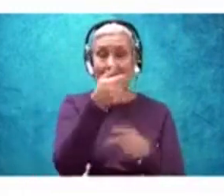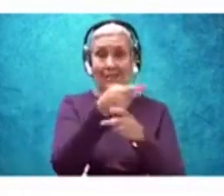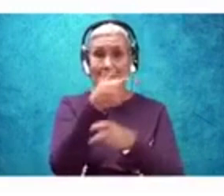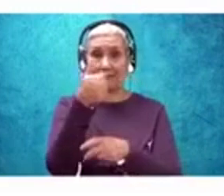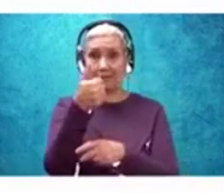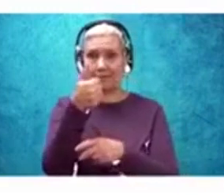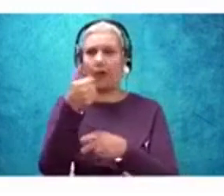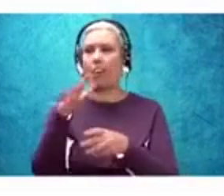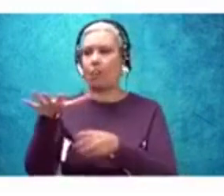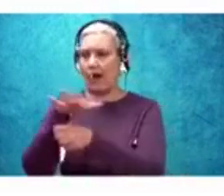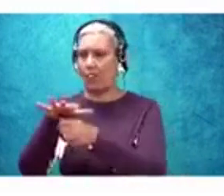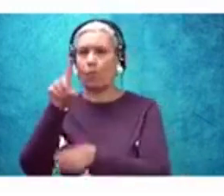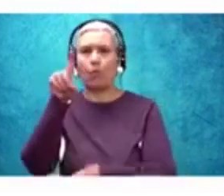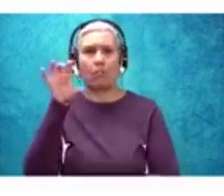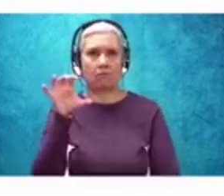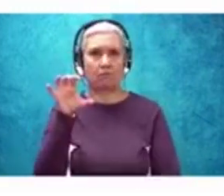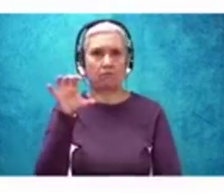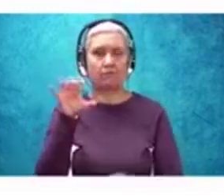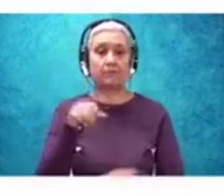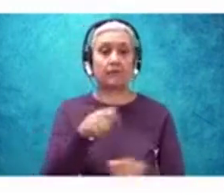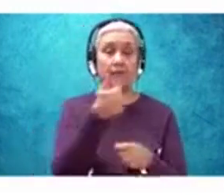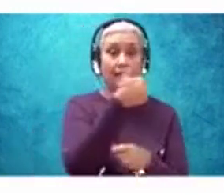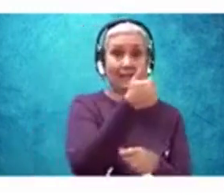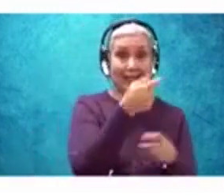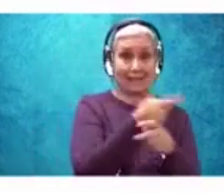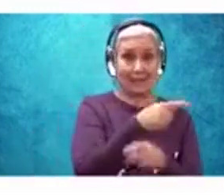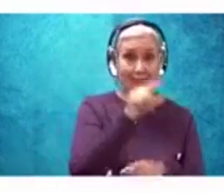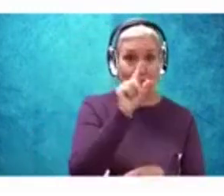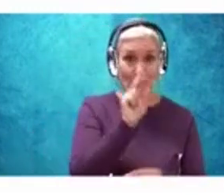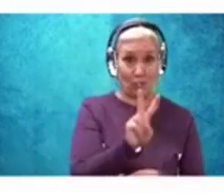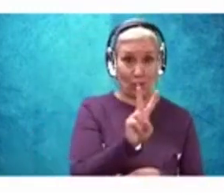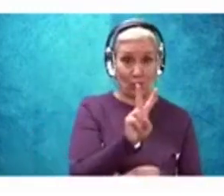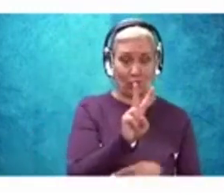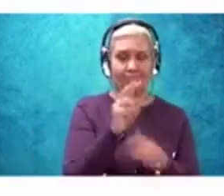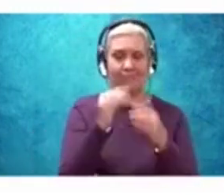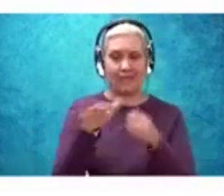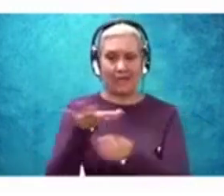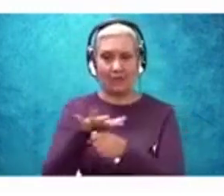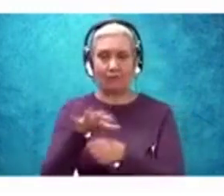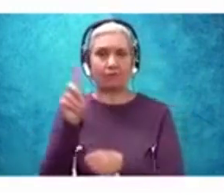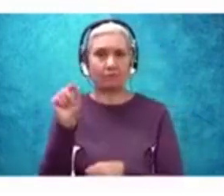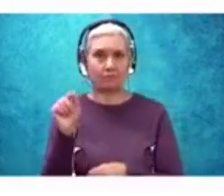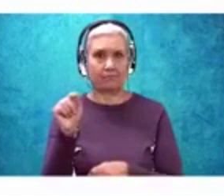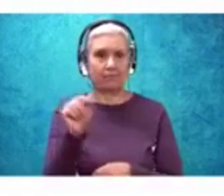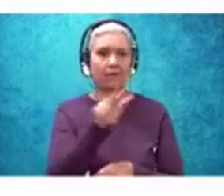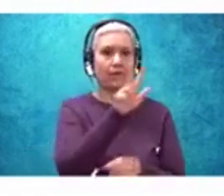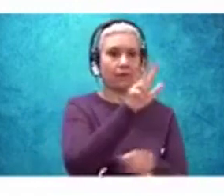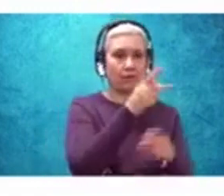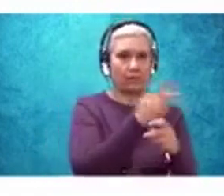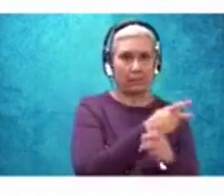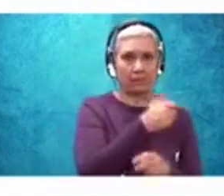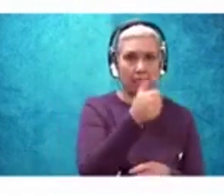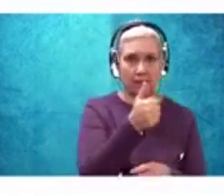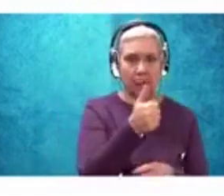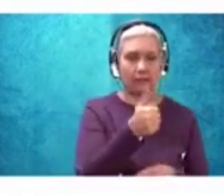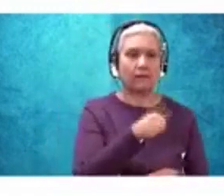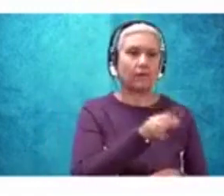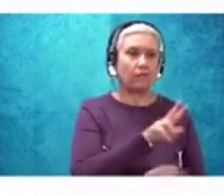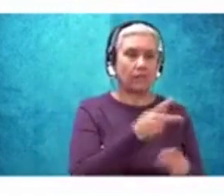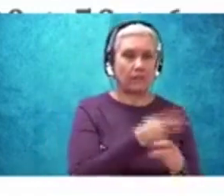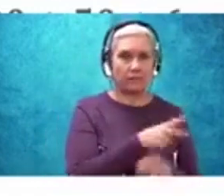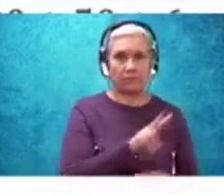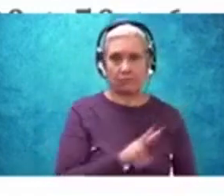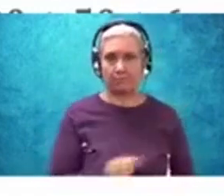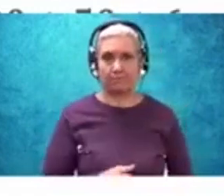area of 100. 10 times 2 gives us an area of 20. 3 times 10 and then 3 times 2. And when I add all of